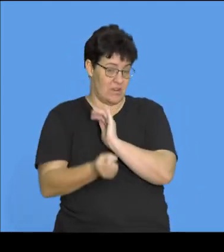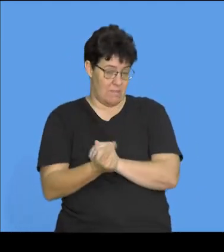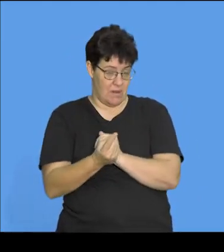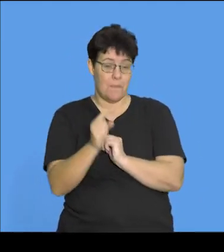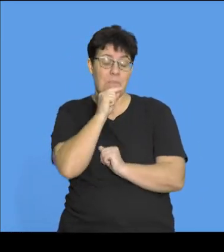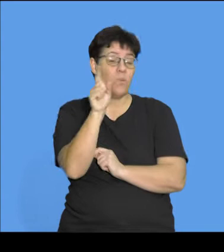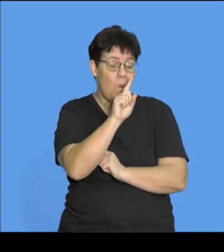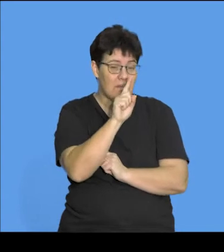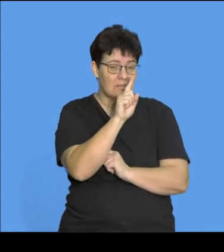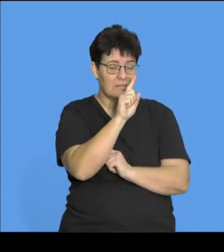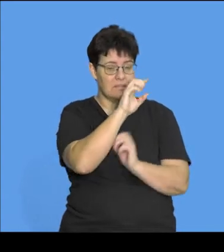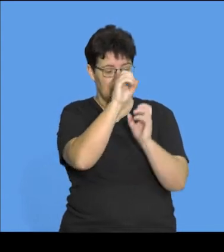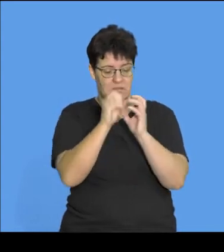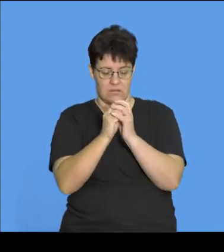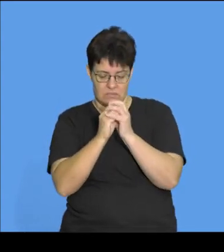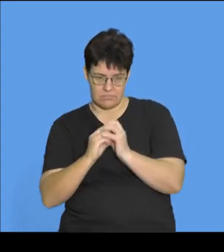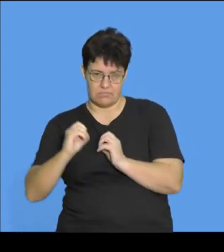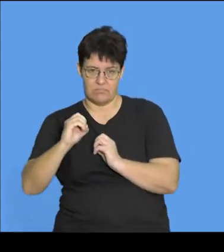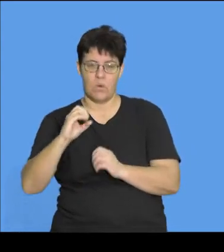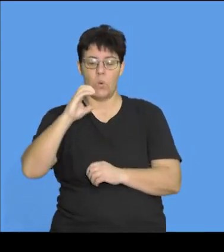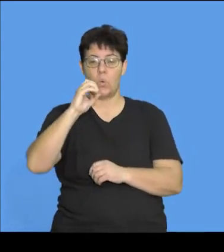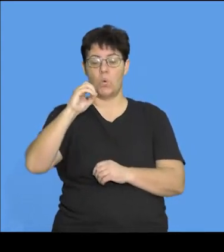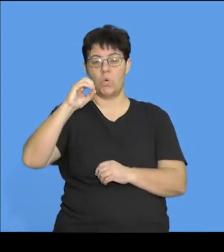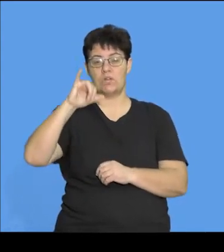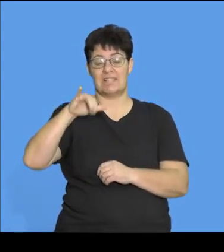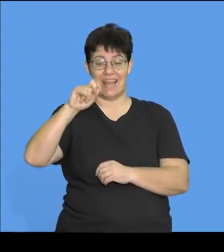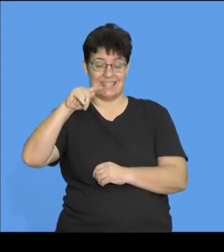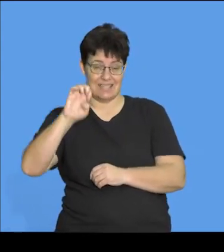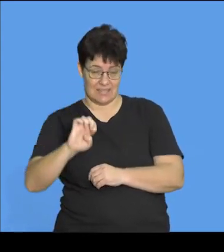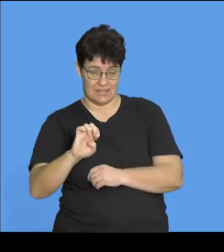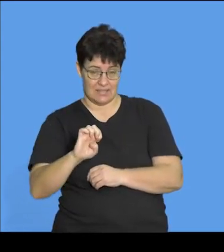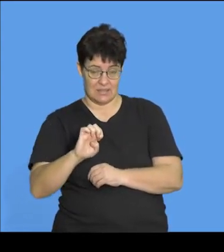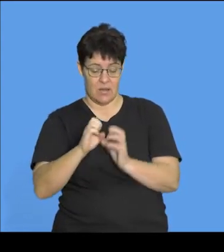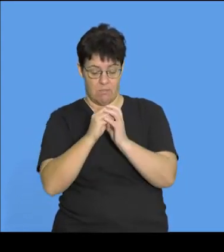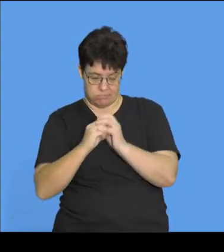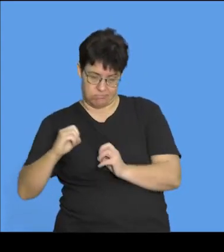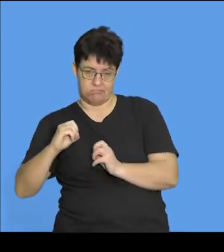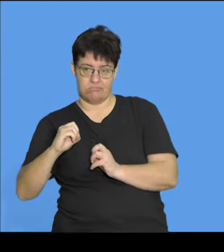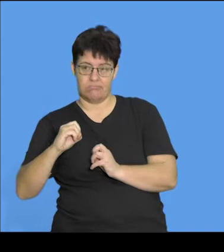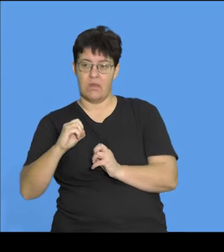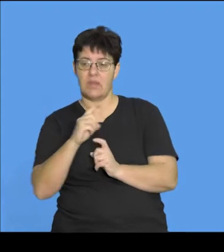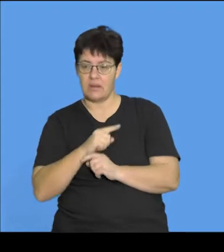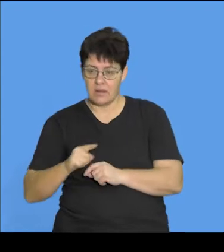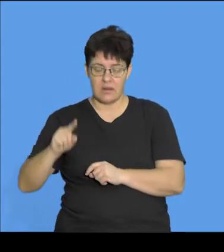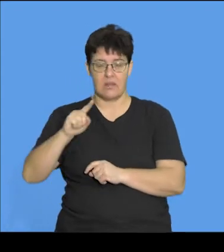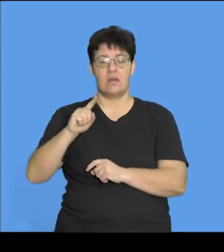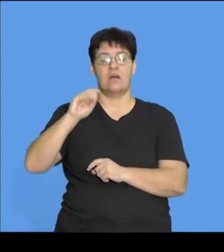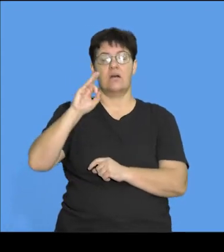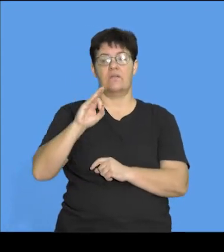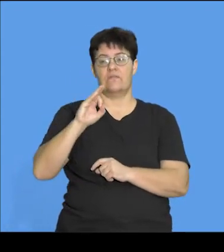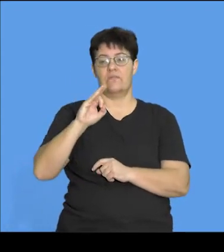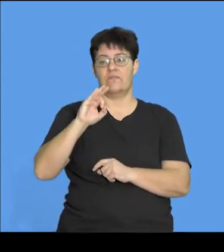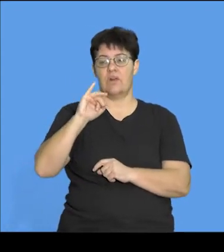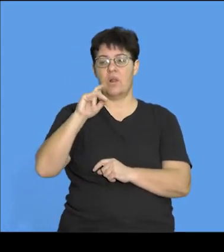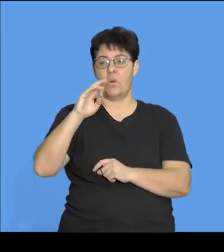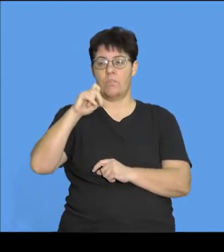release of an oocyte. And that oocyte then enters the structure called the fallopian tube, and